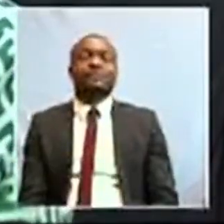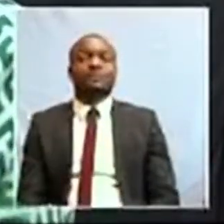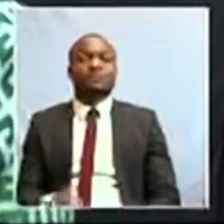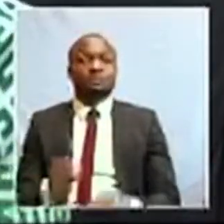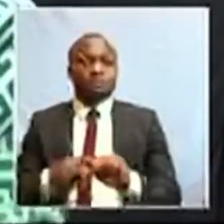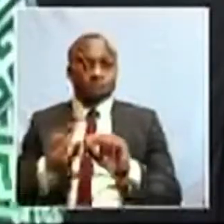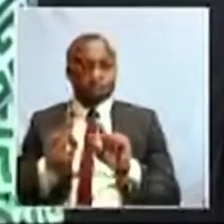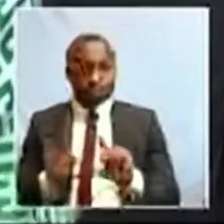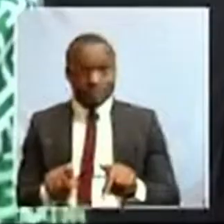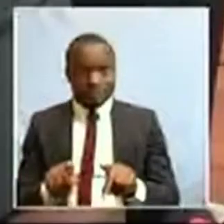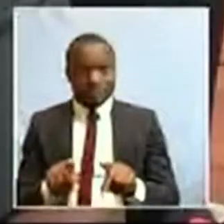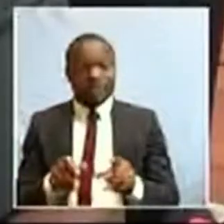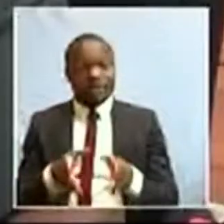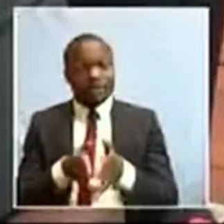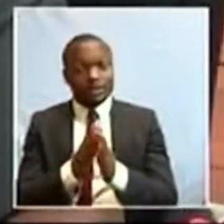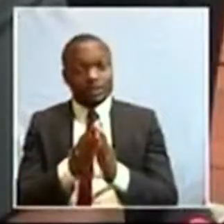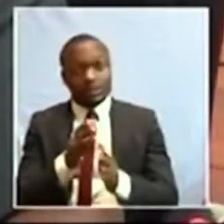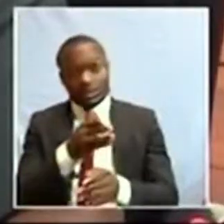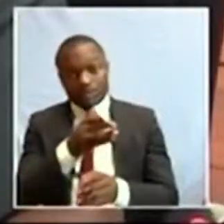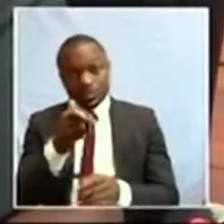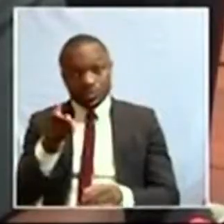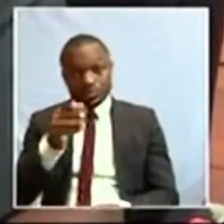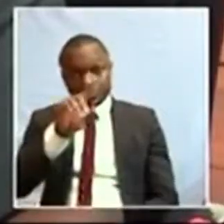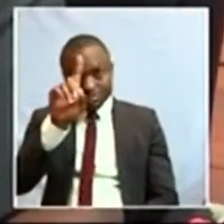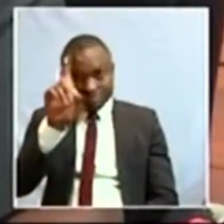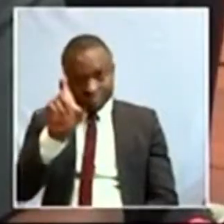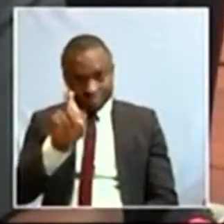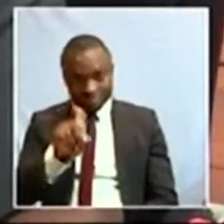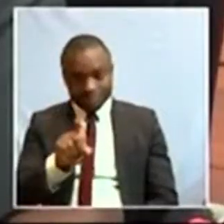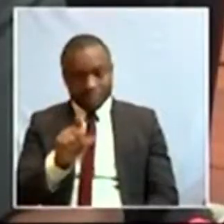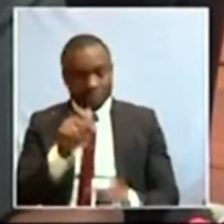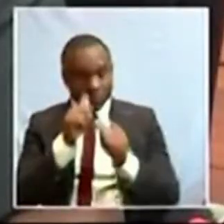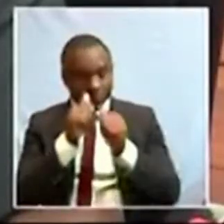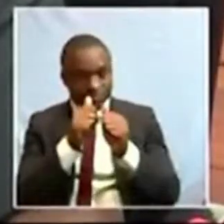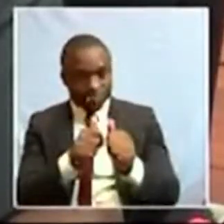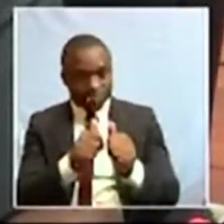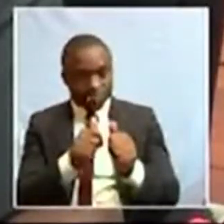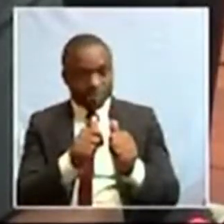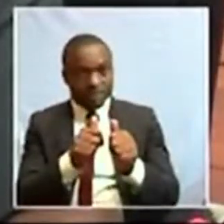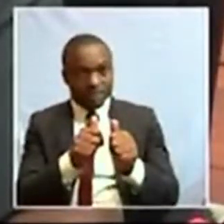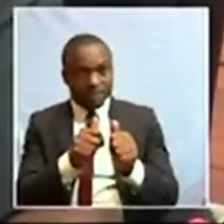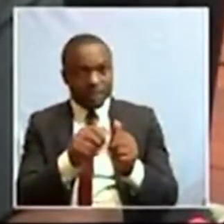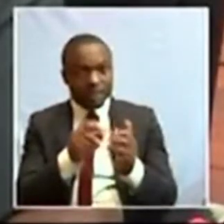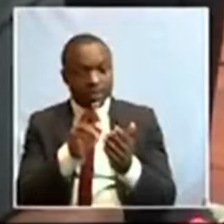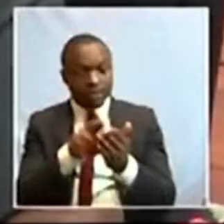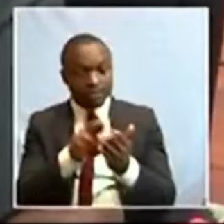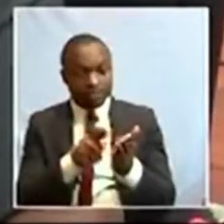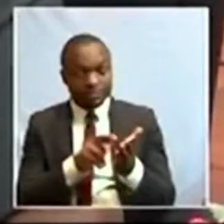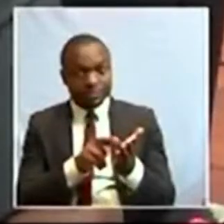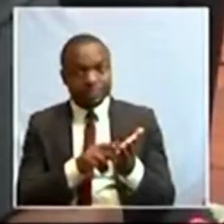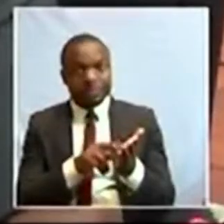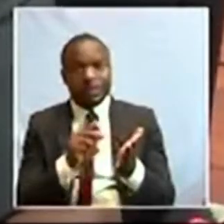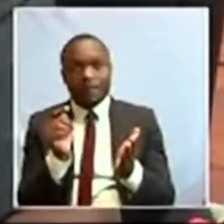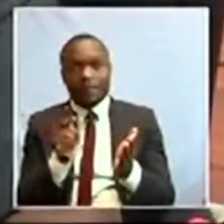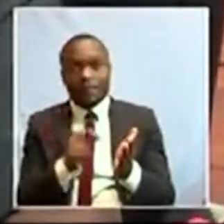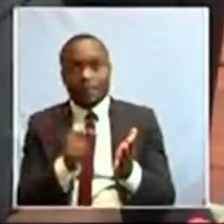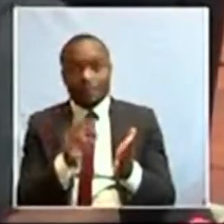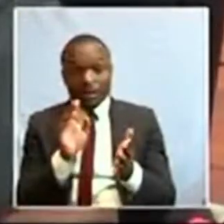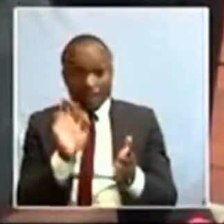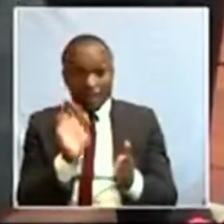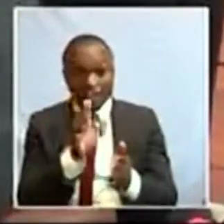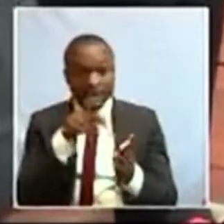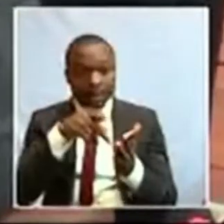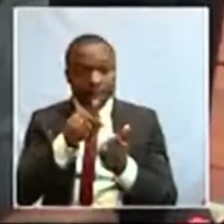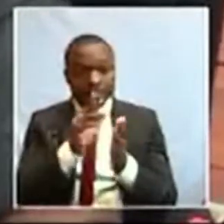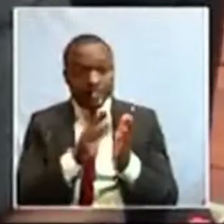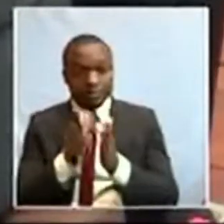Chair, I was asking those questions based on the submission made here on their payment plan. It's indicating